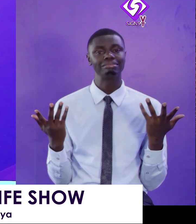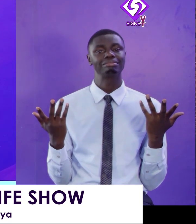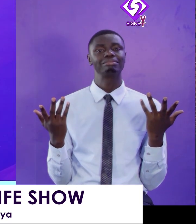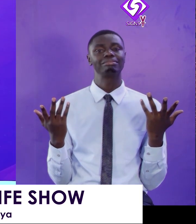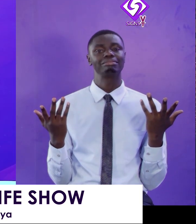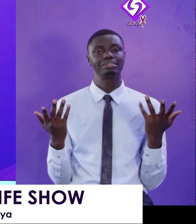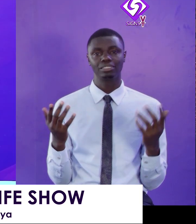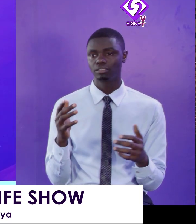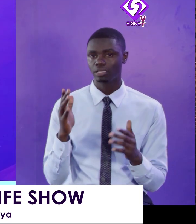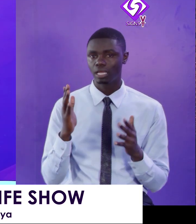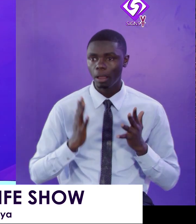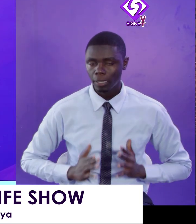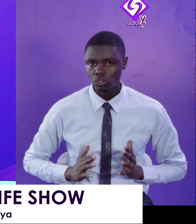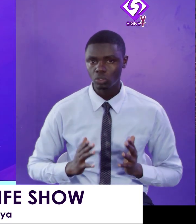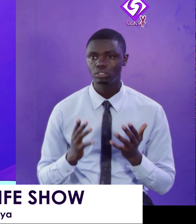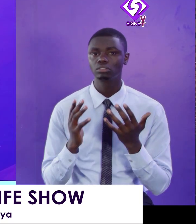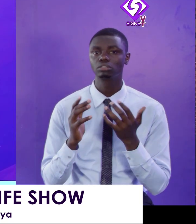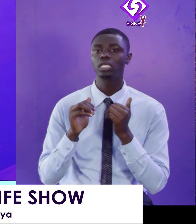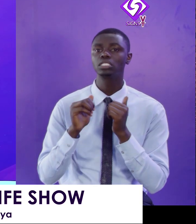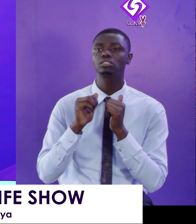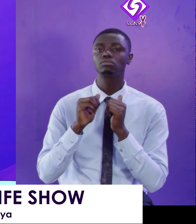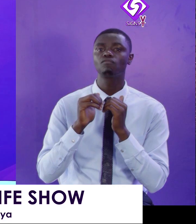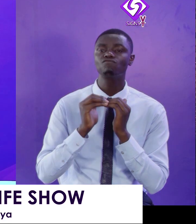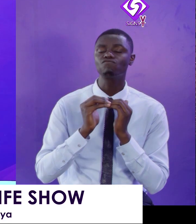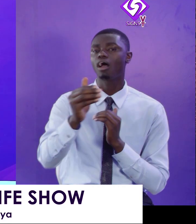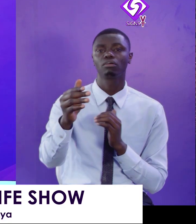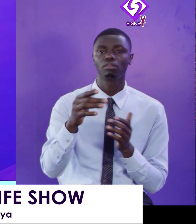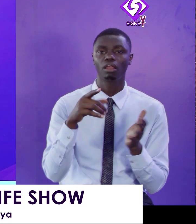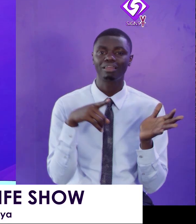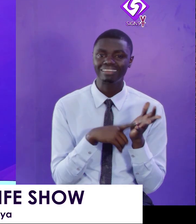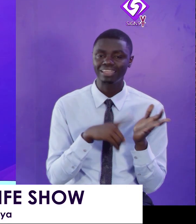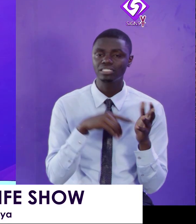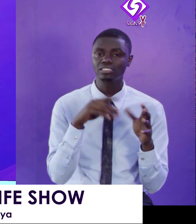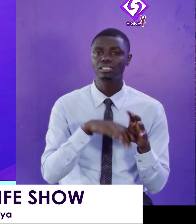You get someone is way ahead in terms of the debts in the phone